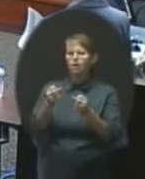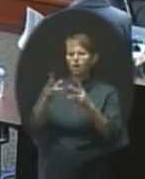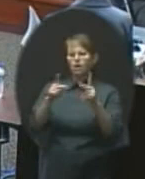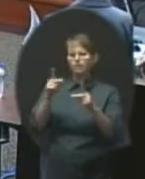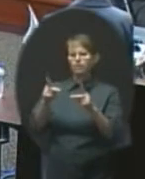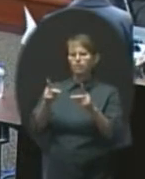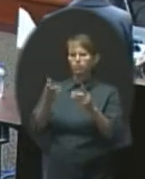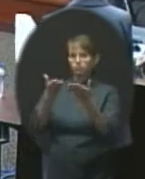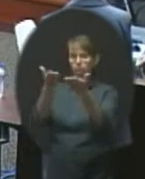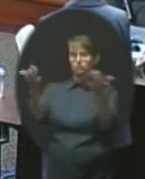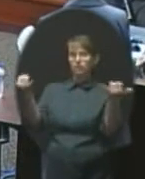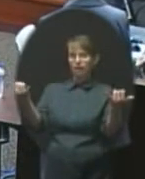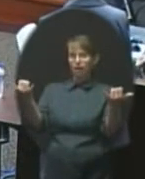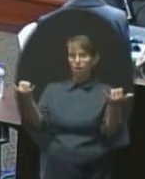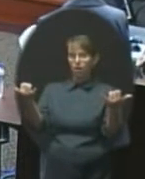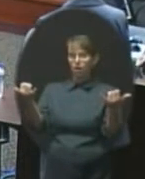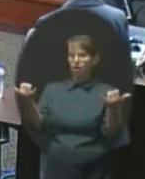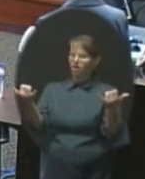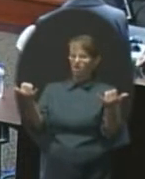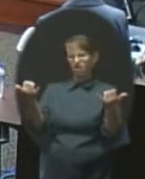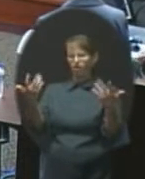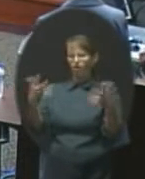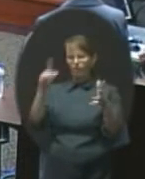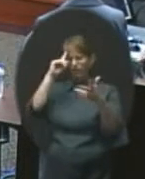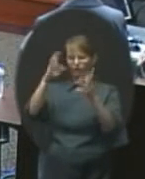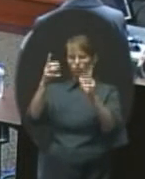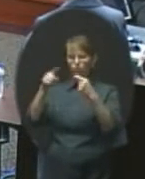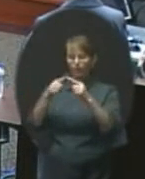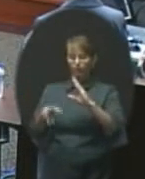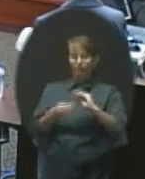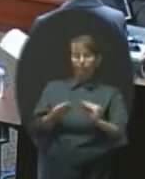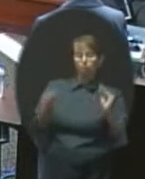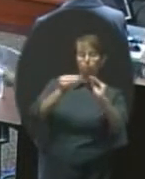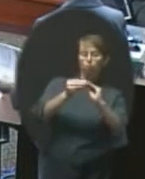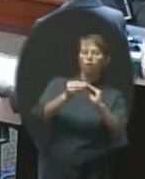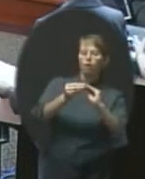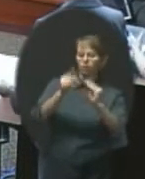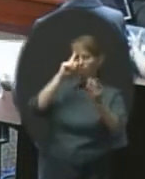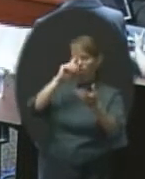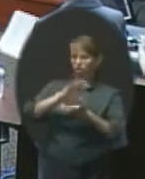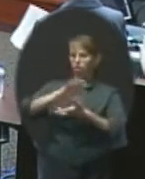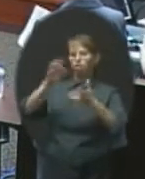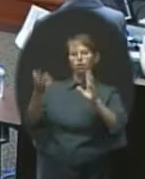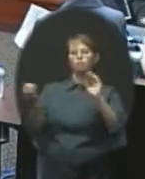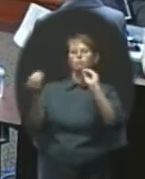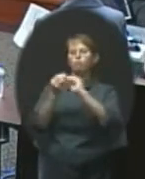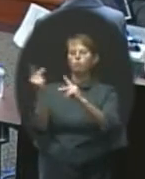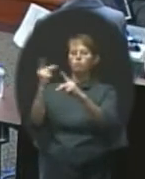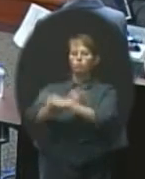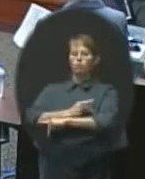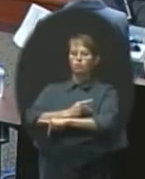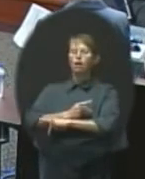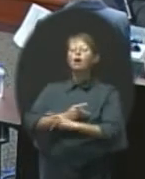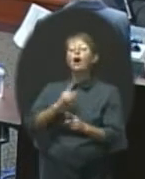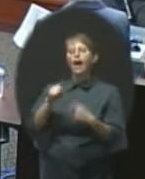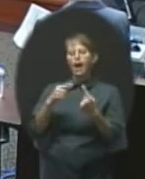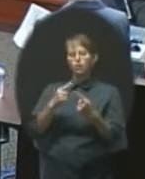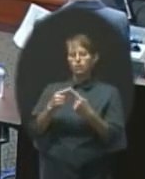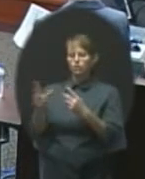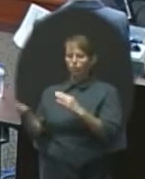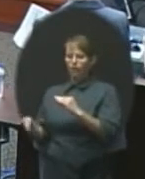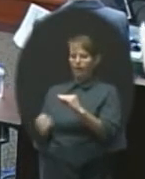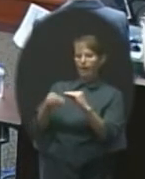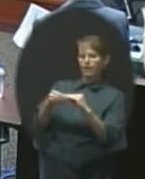this confusion, it makes it harder for us a lot of times. It does, and knowing that you've partnered in that new assessment piece, knowing